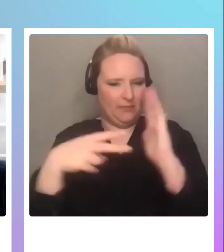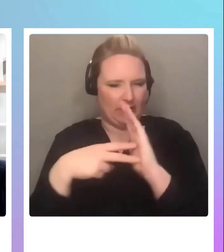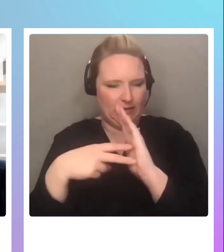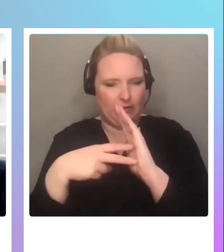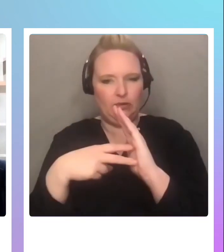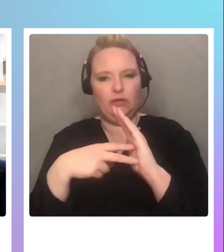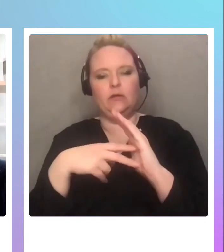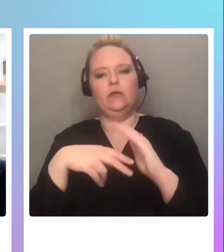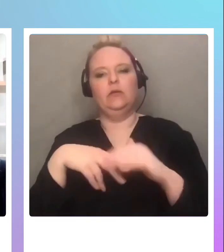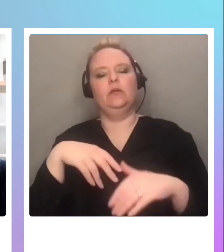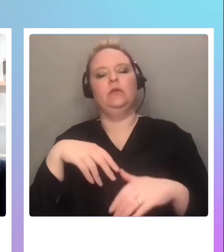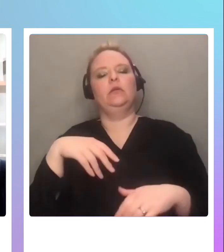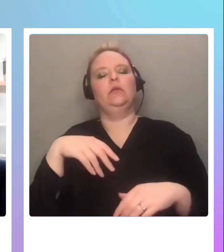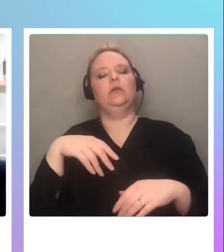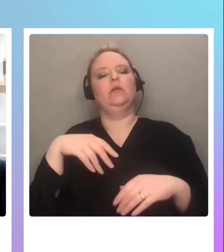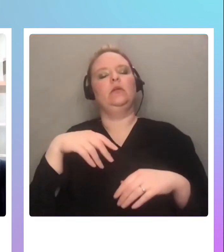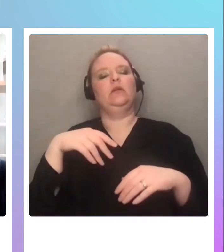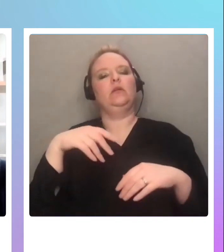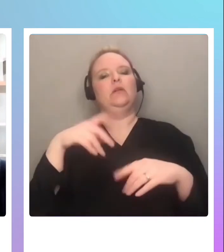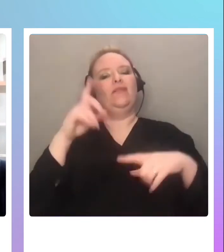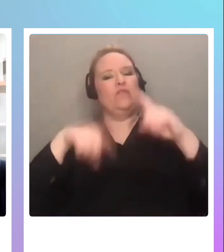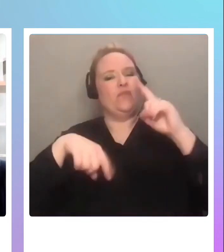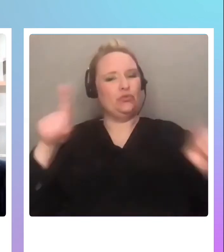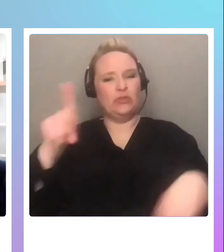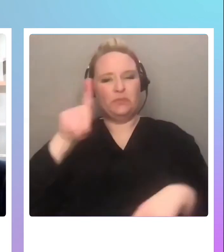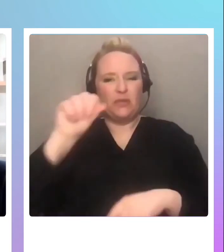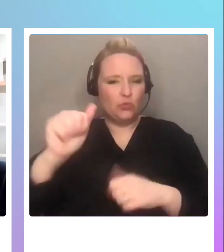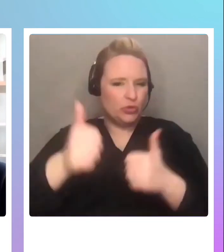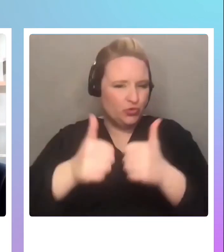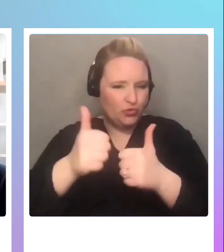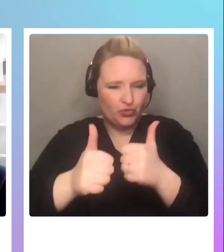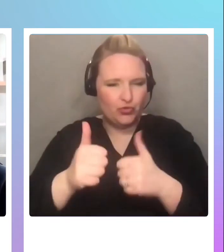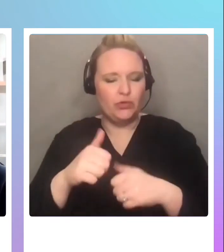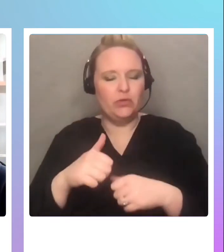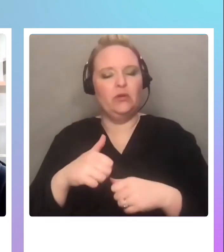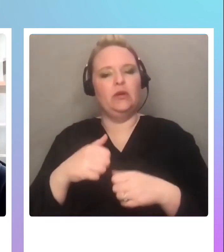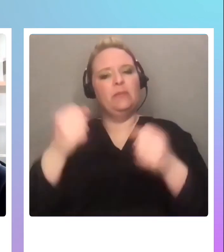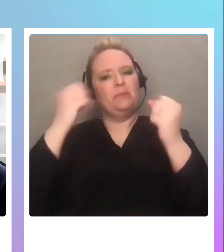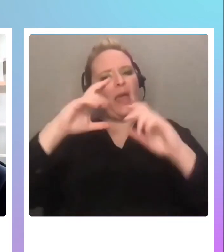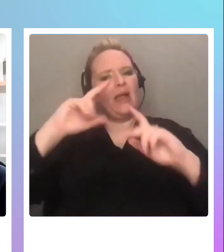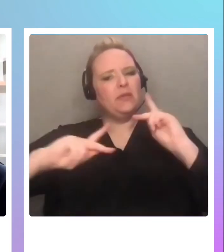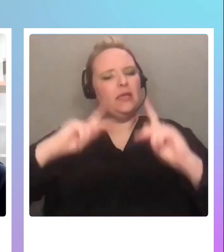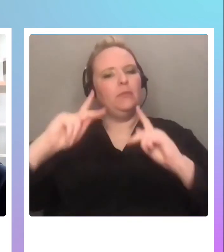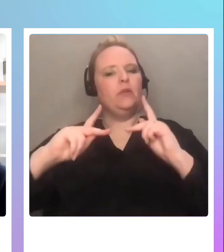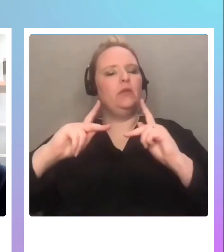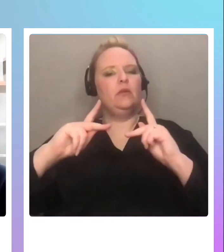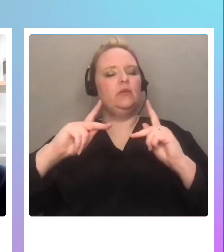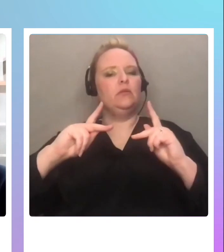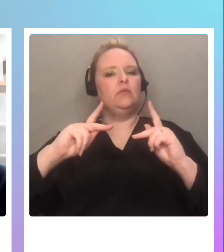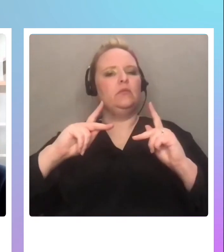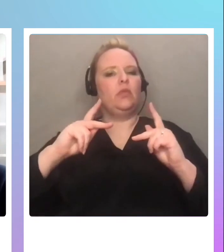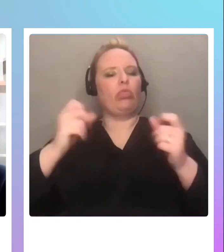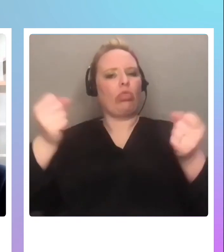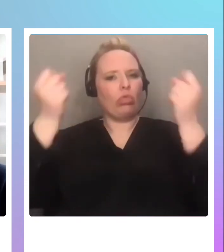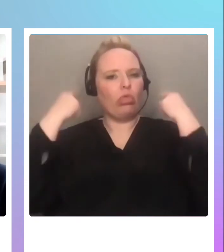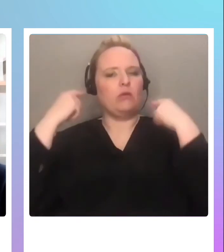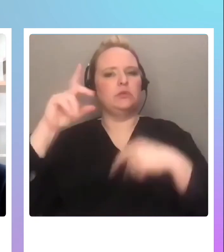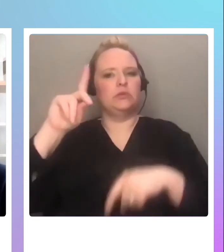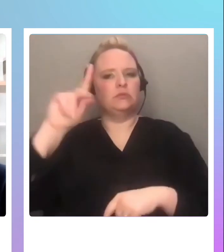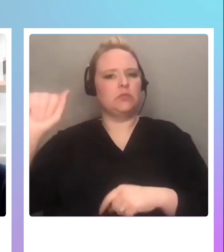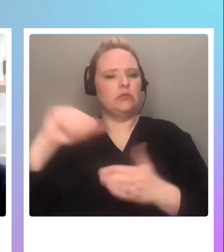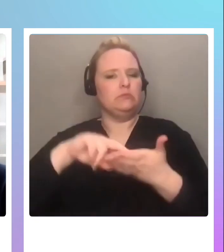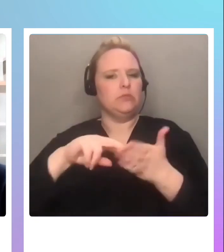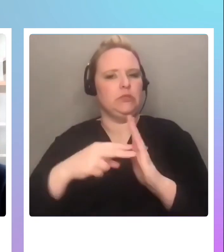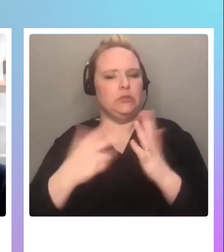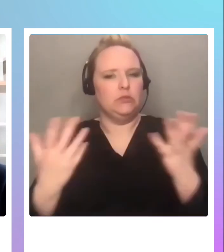what is different disabilities, because there's a lot of people don't understand what is disability.